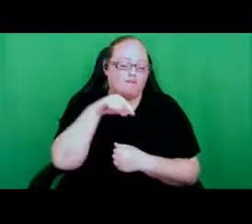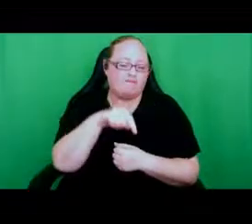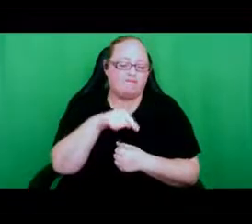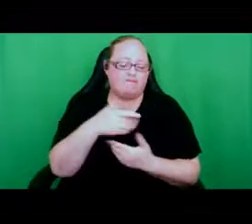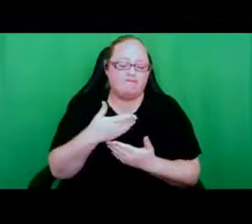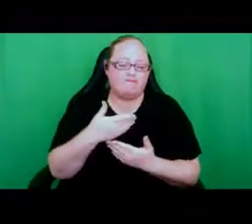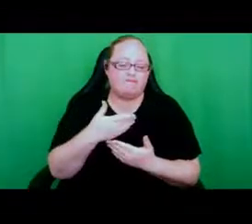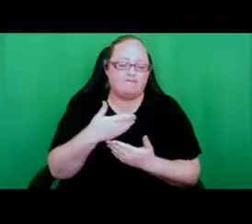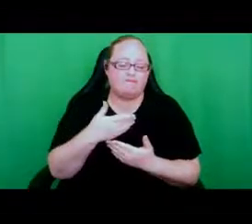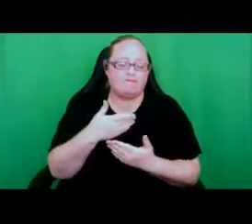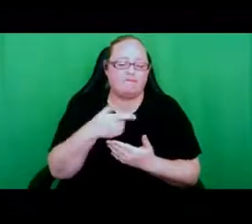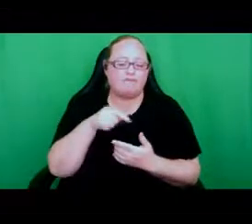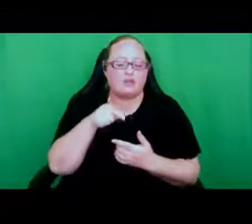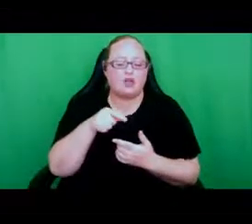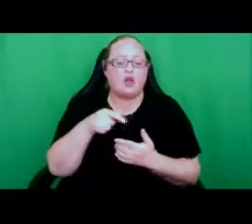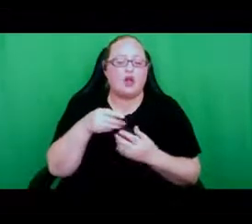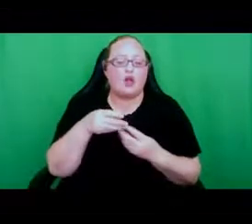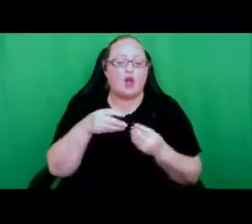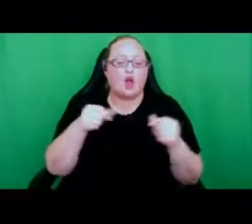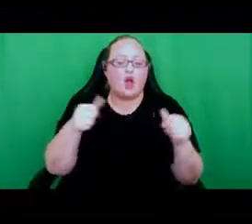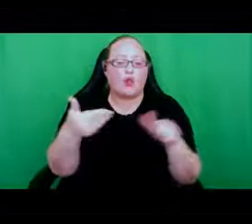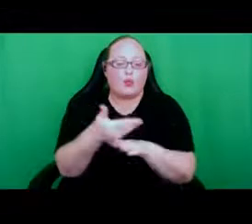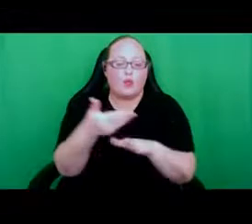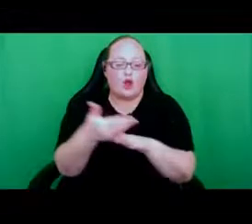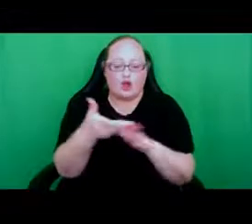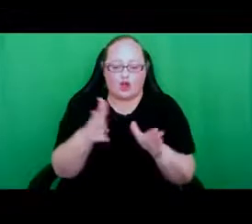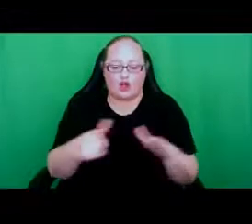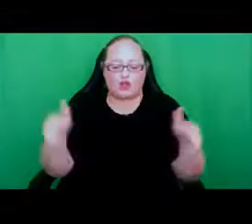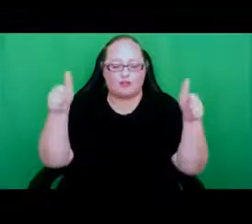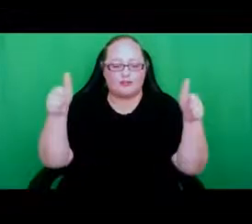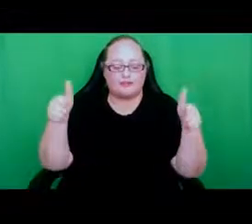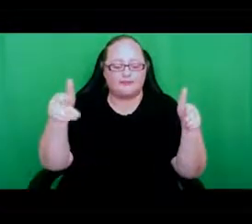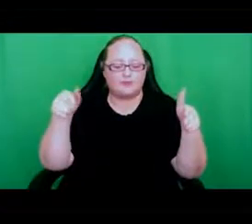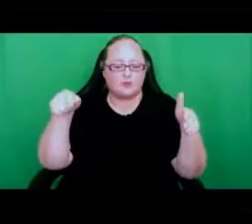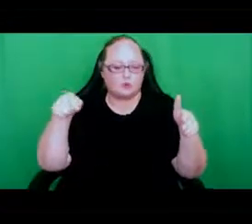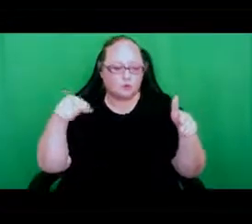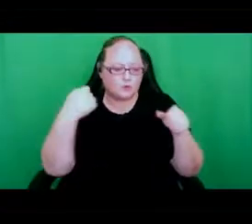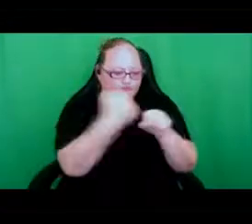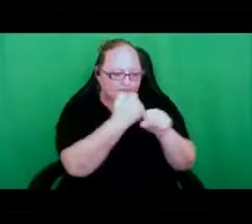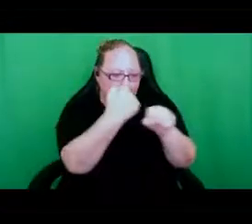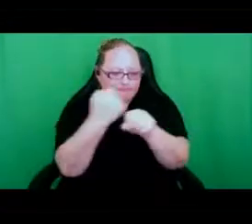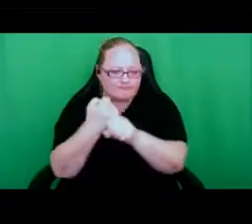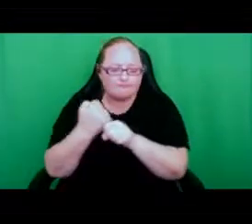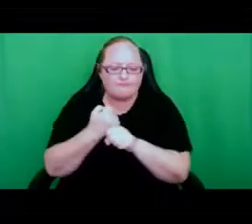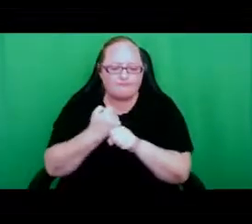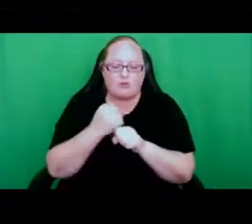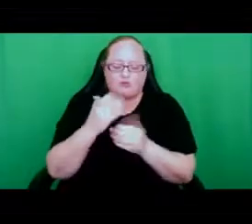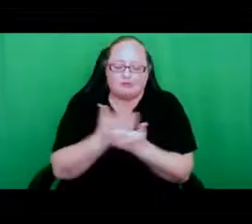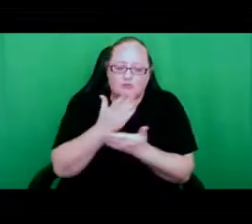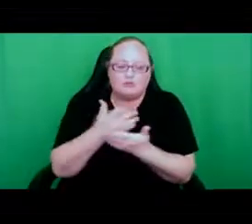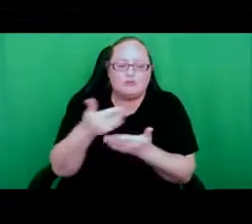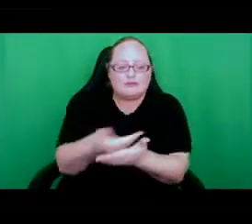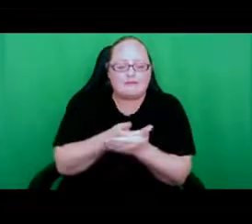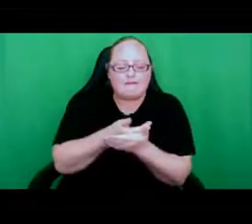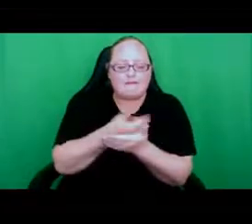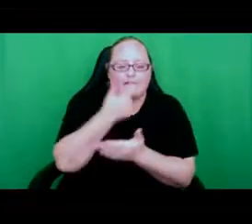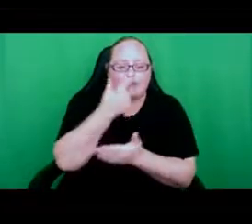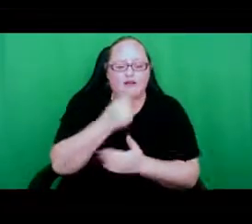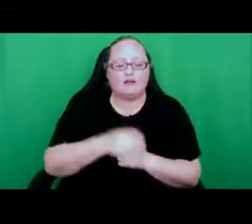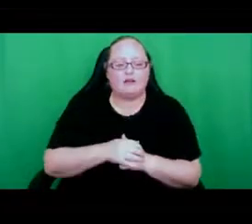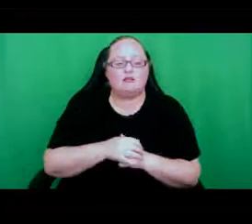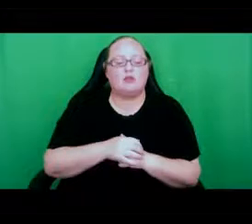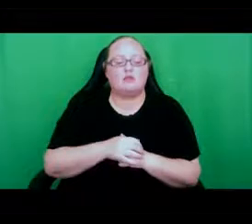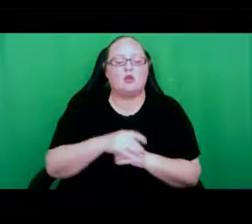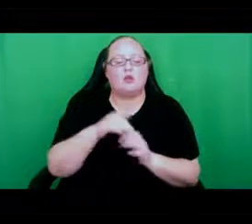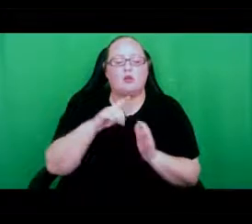the earthworks to build the new cutting for the new slip road from Lower Thames Crossing northbound onto